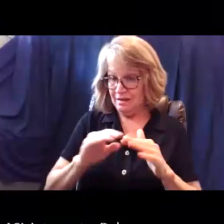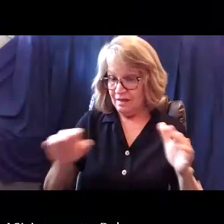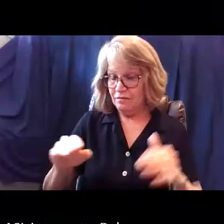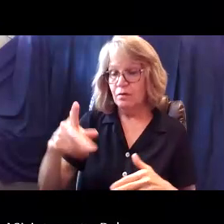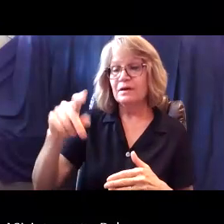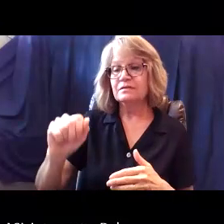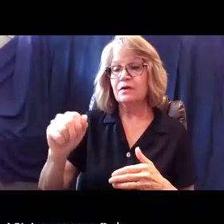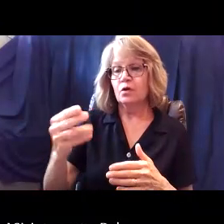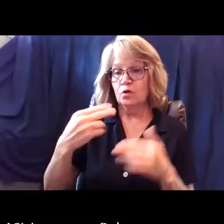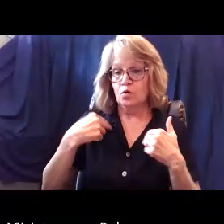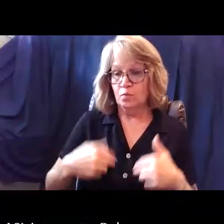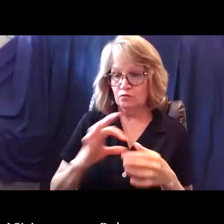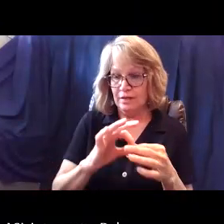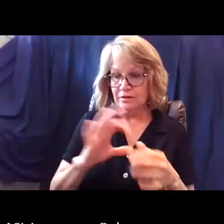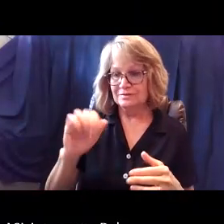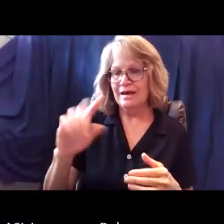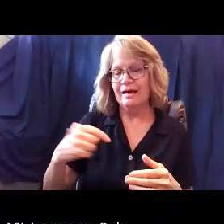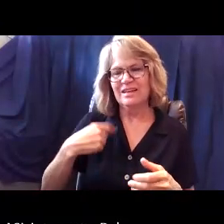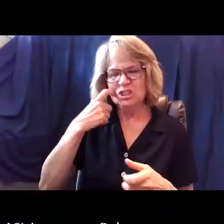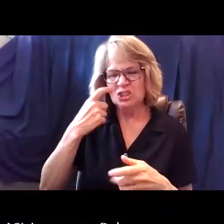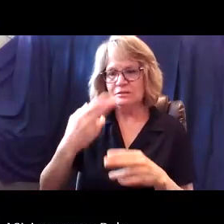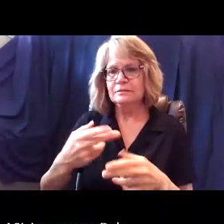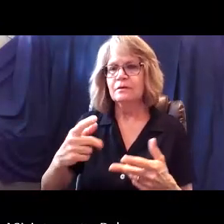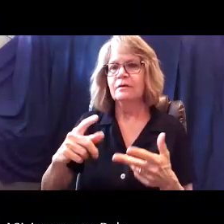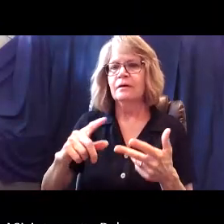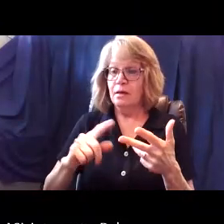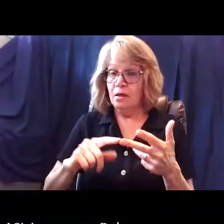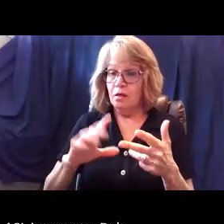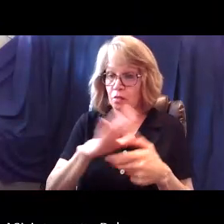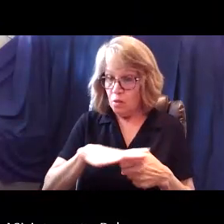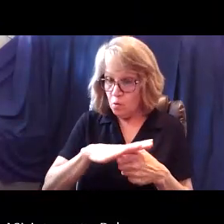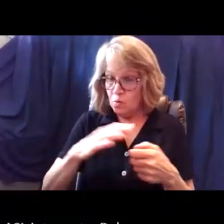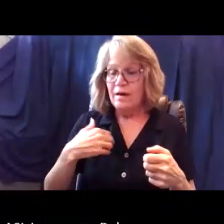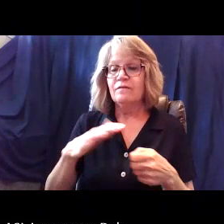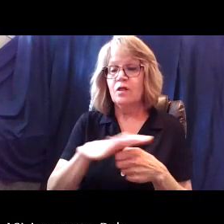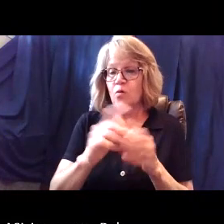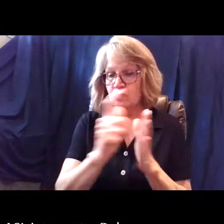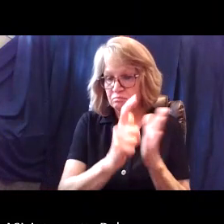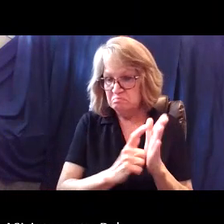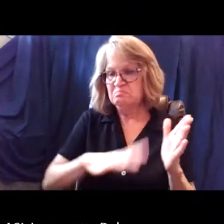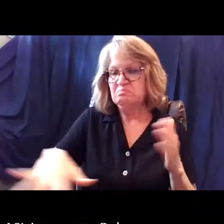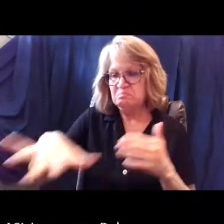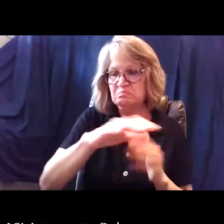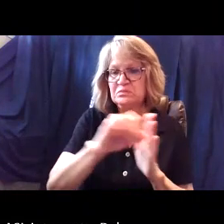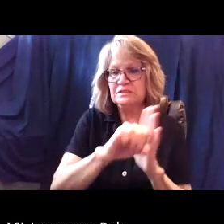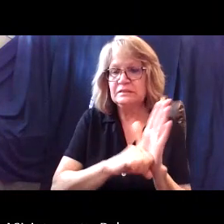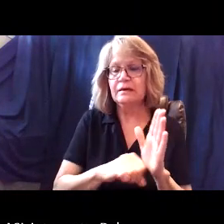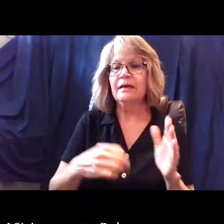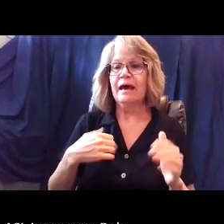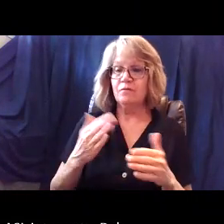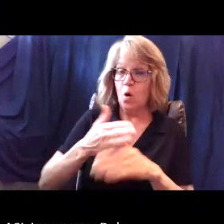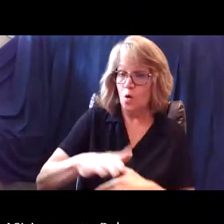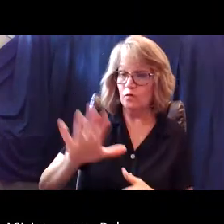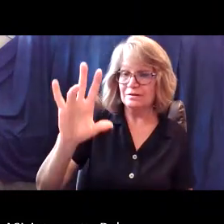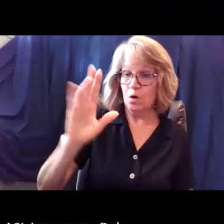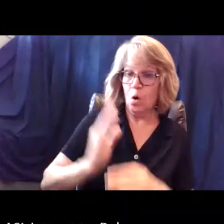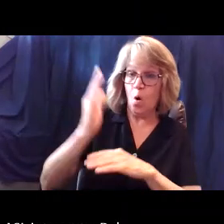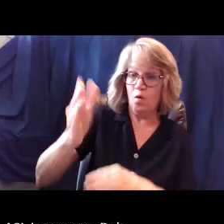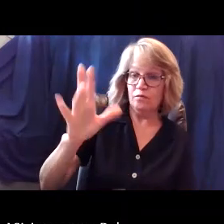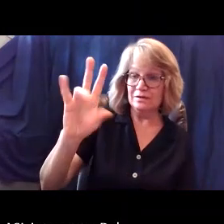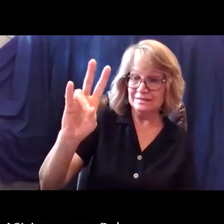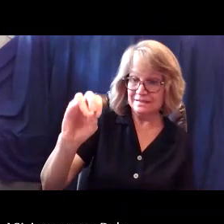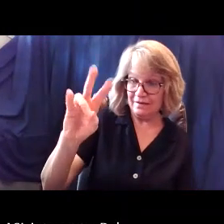Act, which I just mentioned. And then at the local level, there are local ordinances throughout the entire state. So there's over 70 throughout our